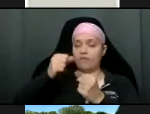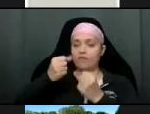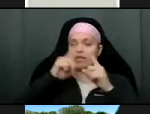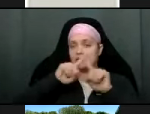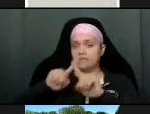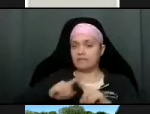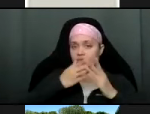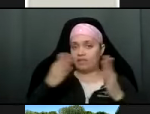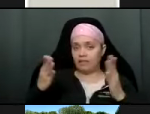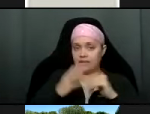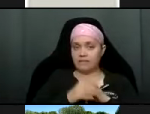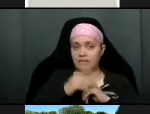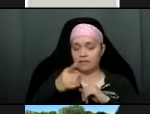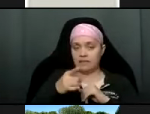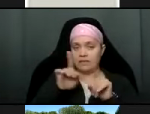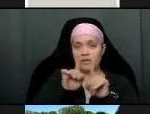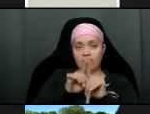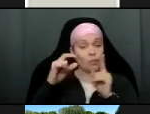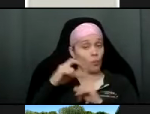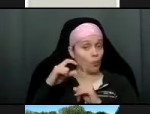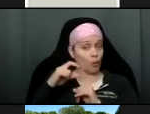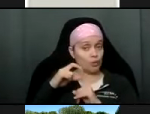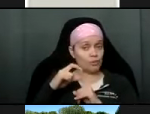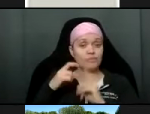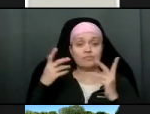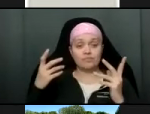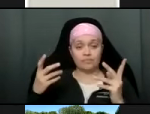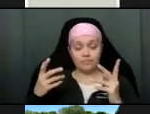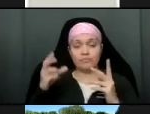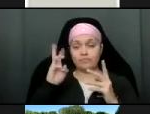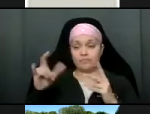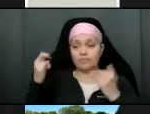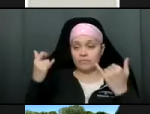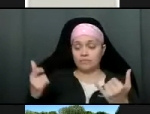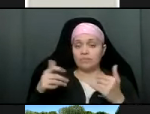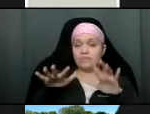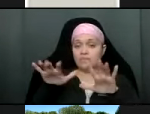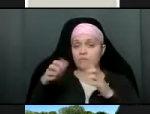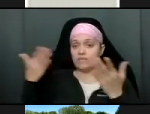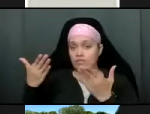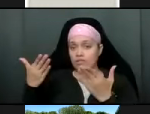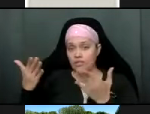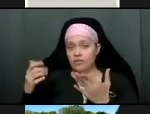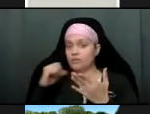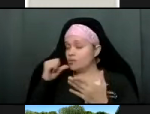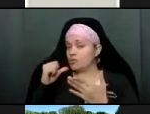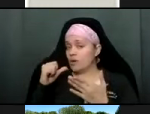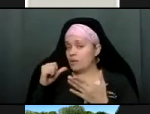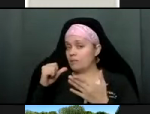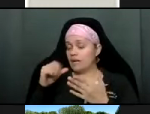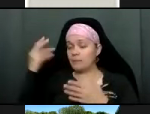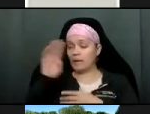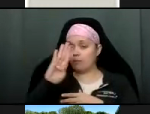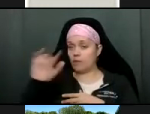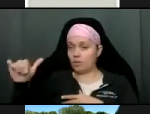even words. Okay, well, it's winter here, so I'm not going to be out barbecuing, but he's